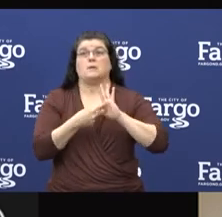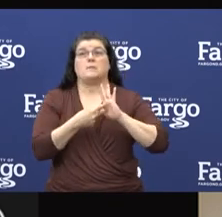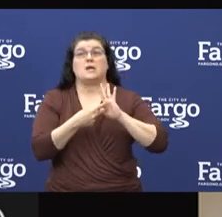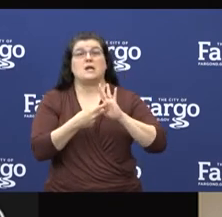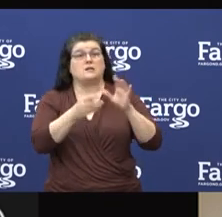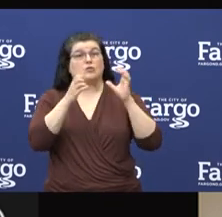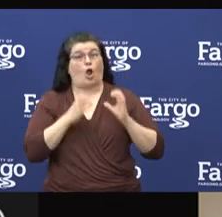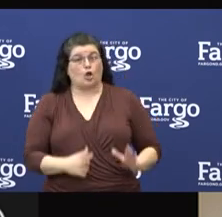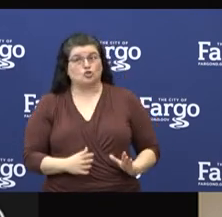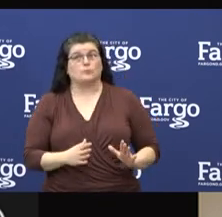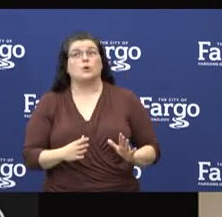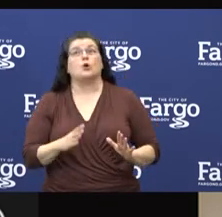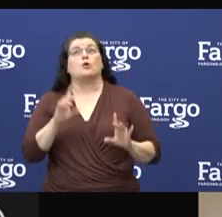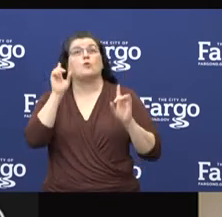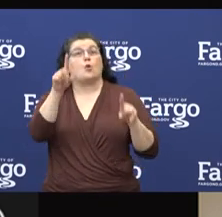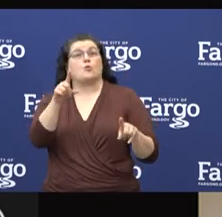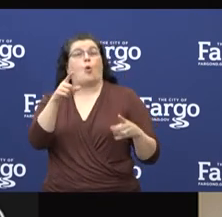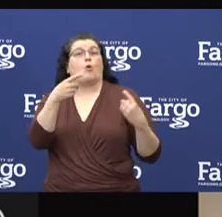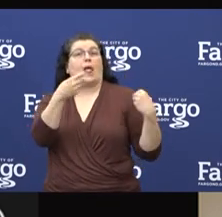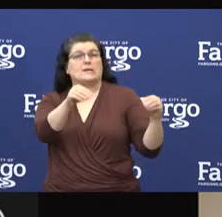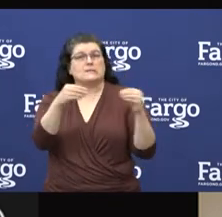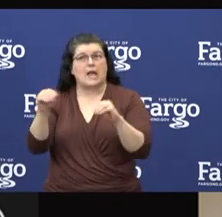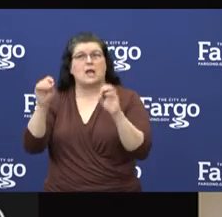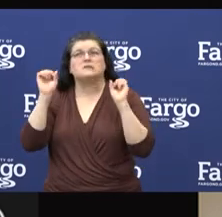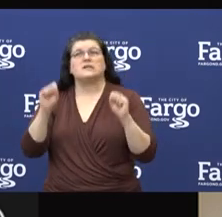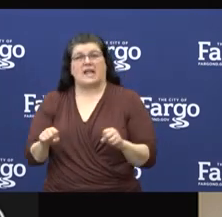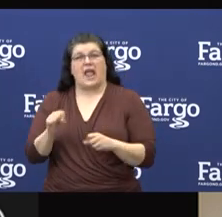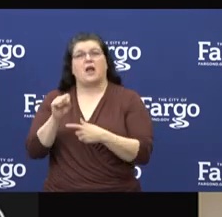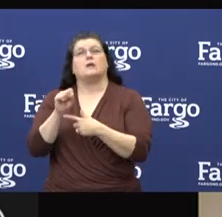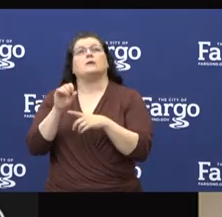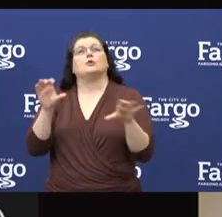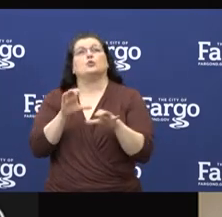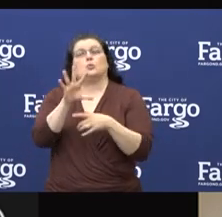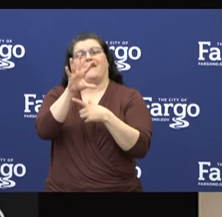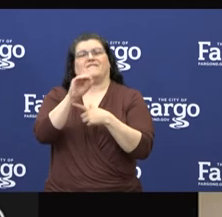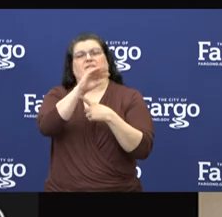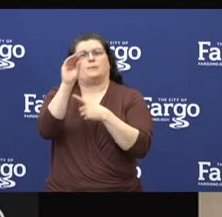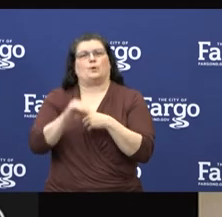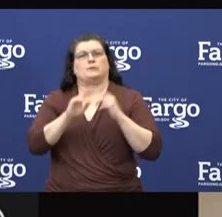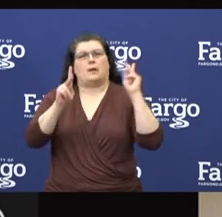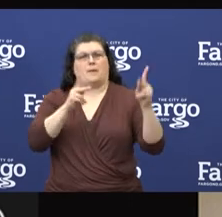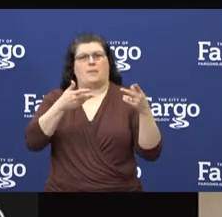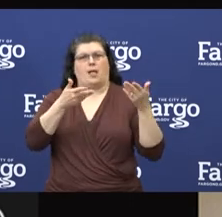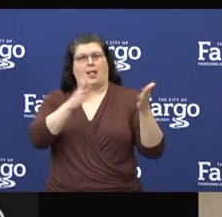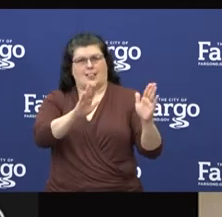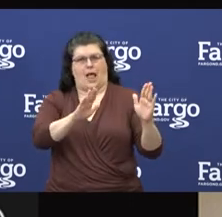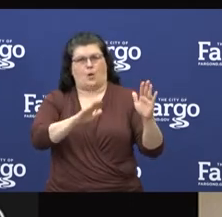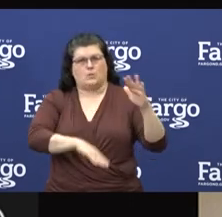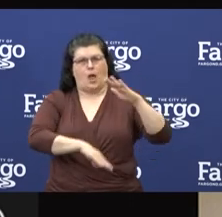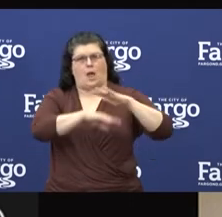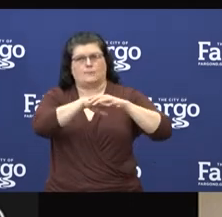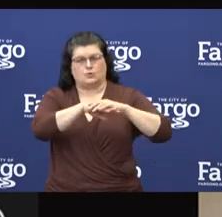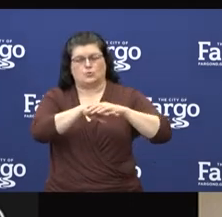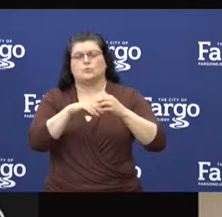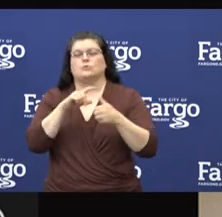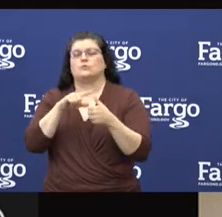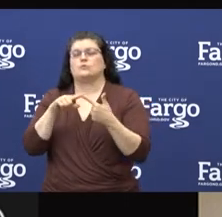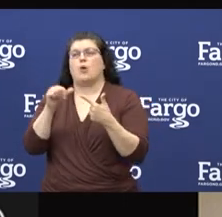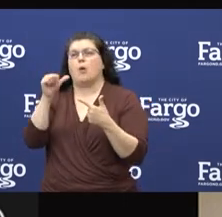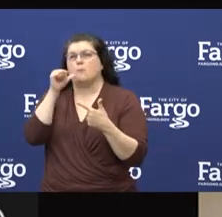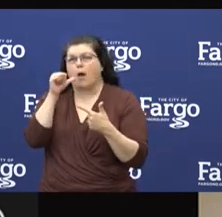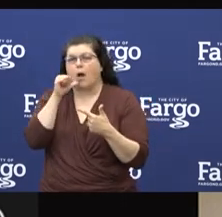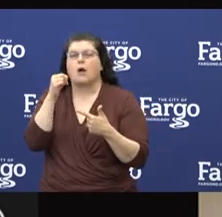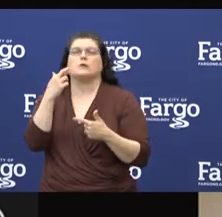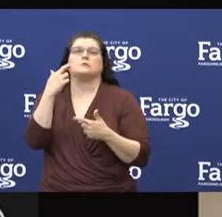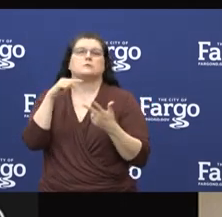Customer-facing businesses such as retail establishments can operate at a 50% capacity. Bars, dining restaurants, salons,